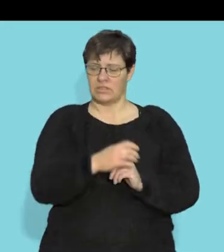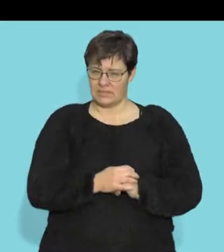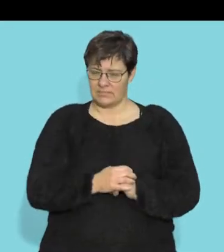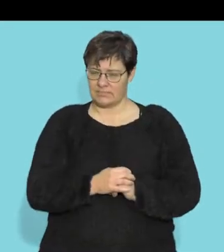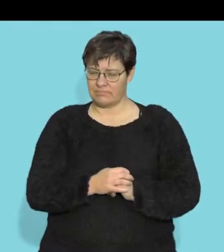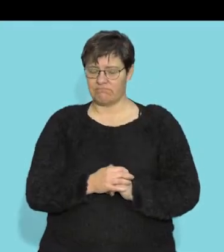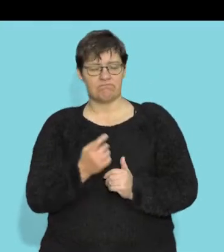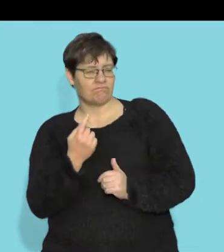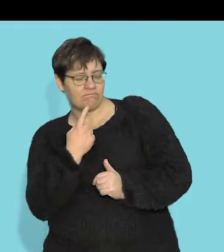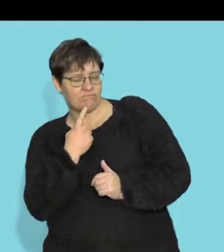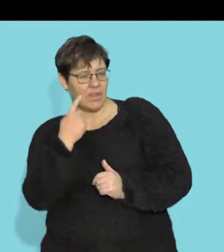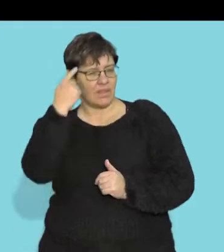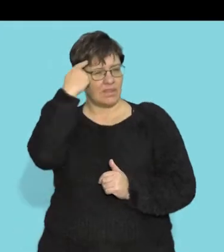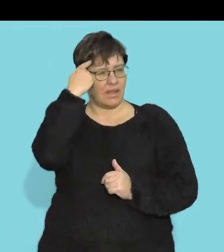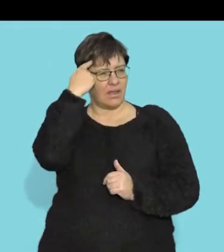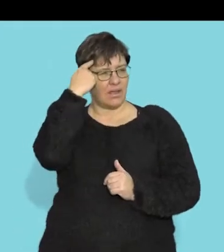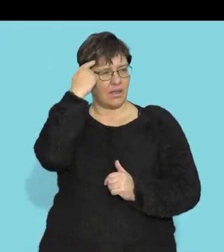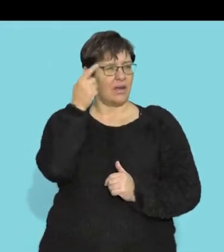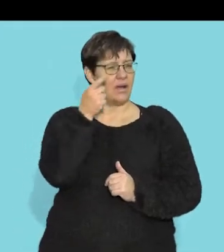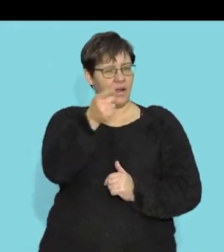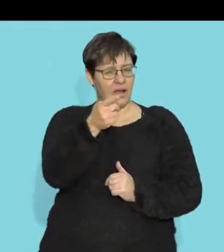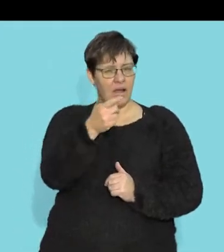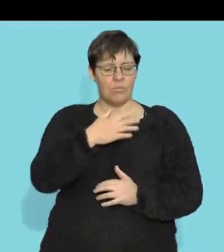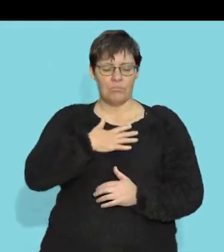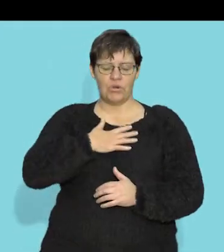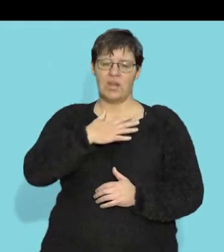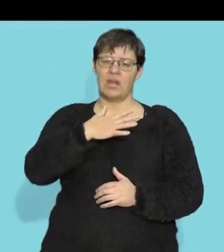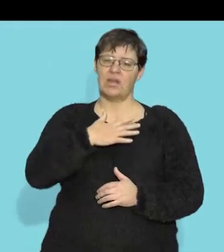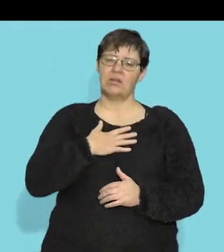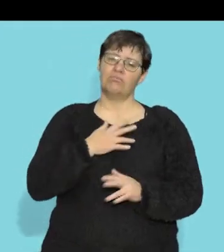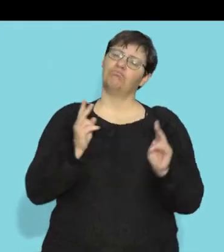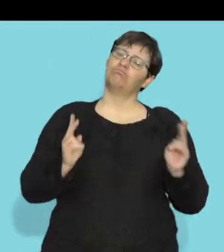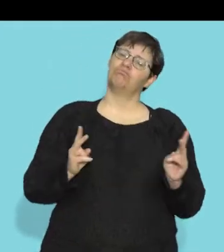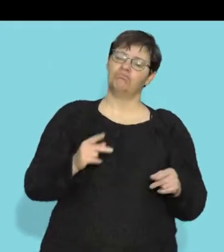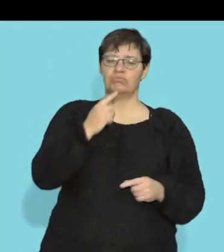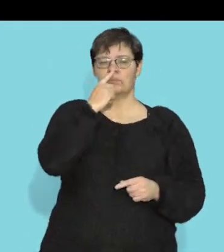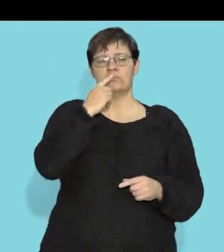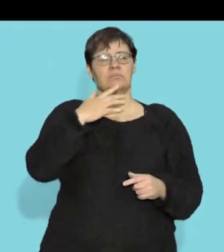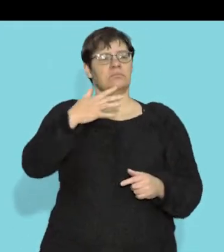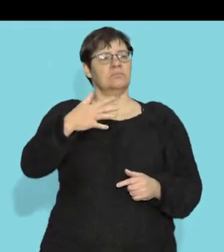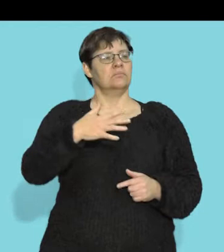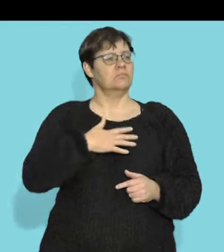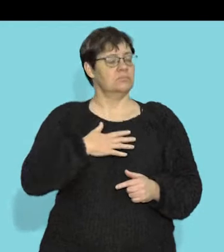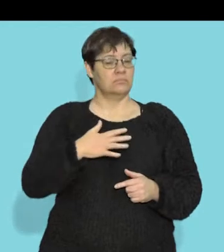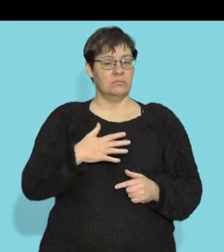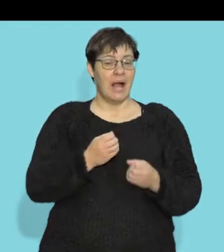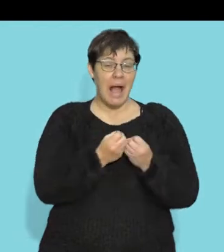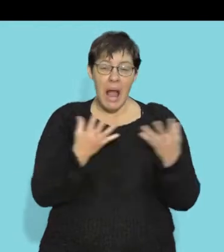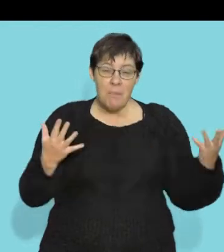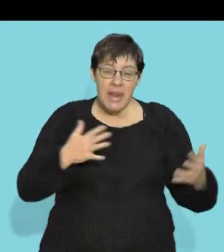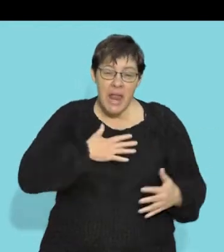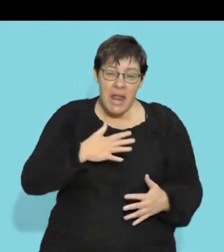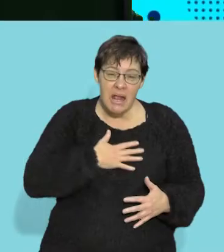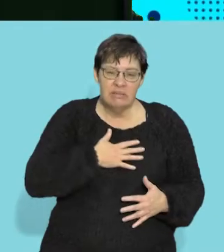every single time that you just breathe quietly through your nose, you are taking in half a liter of air every